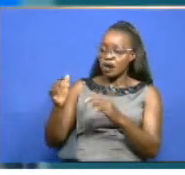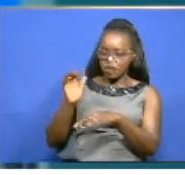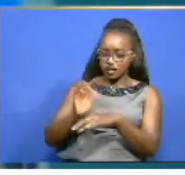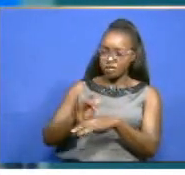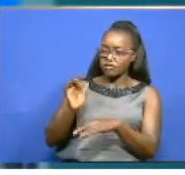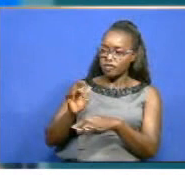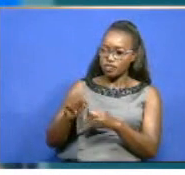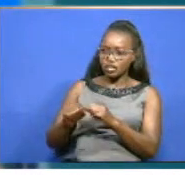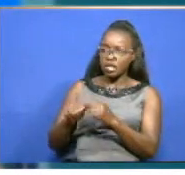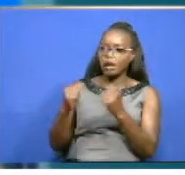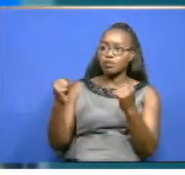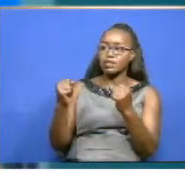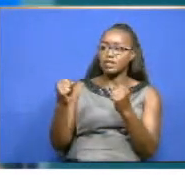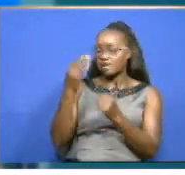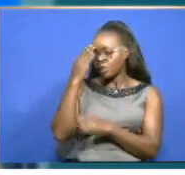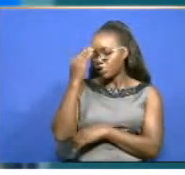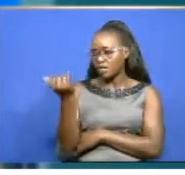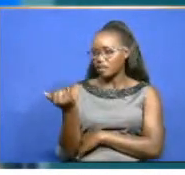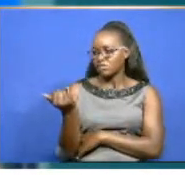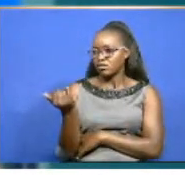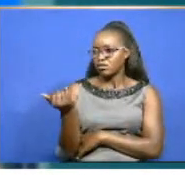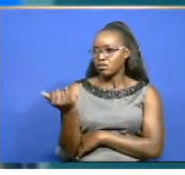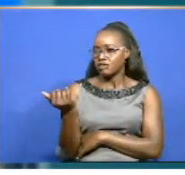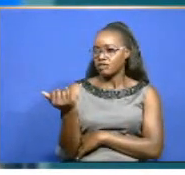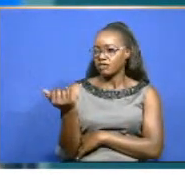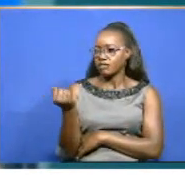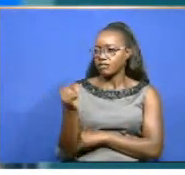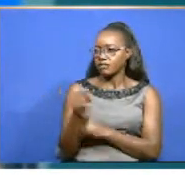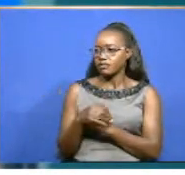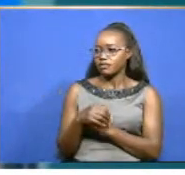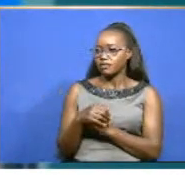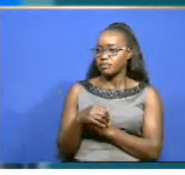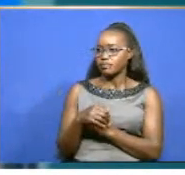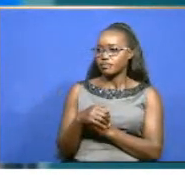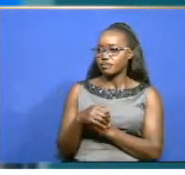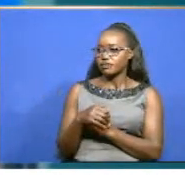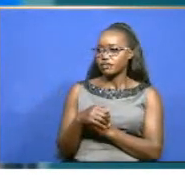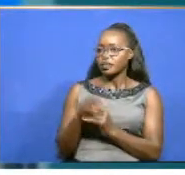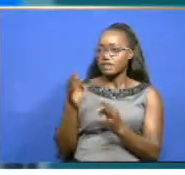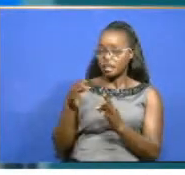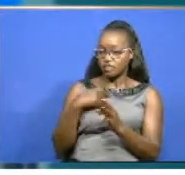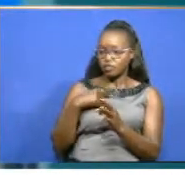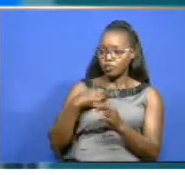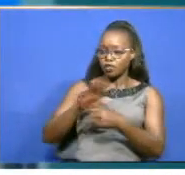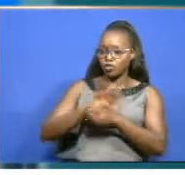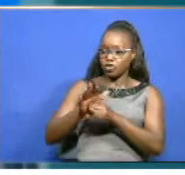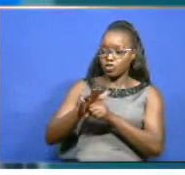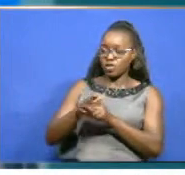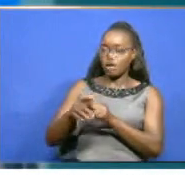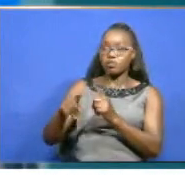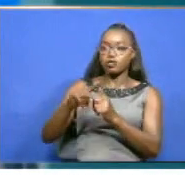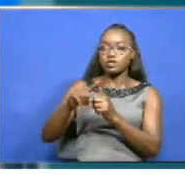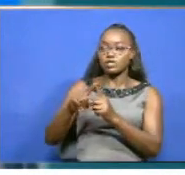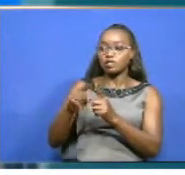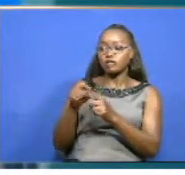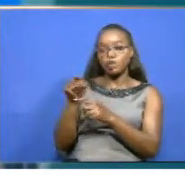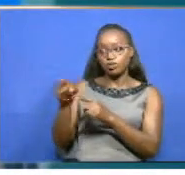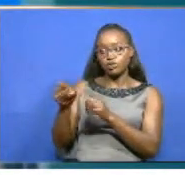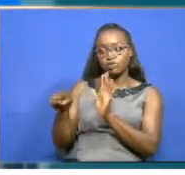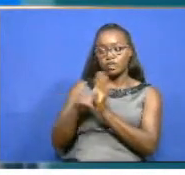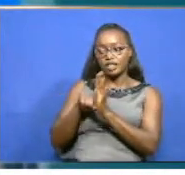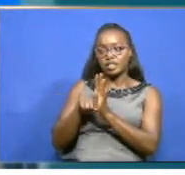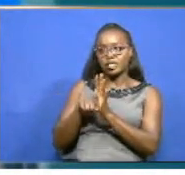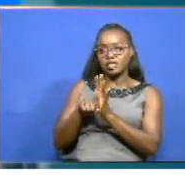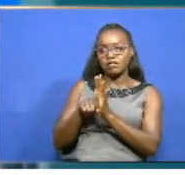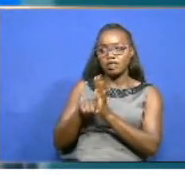is happening. Why? You see, if I am COVID positive and you are negative, if I have